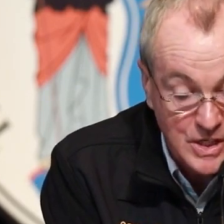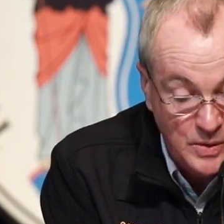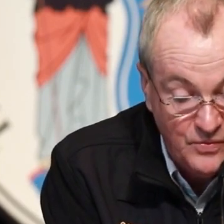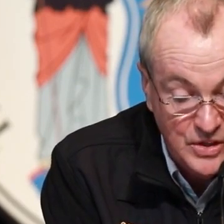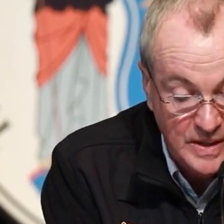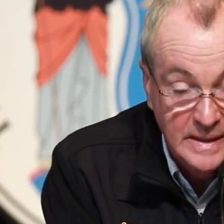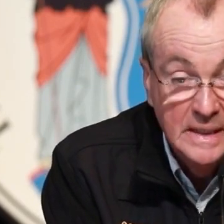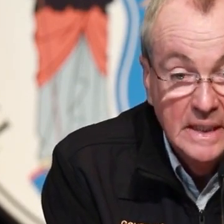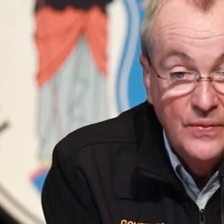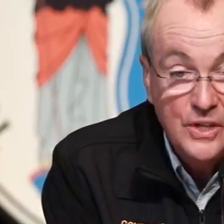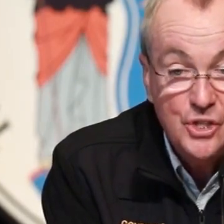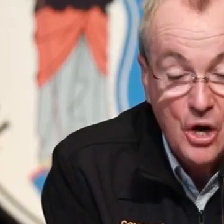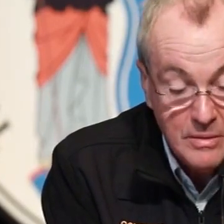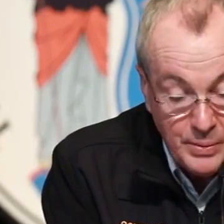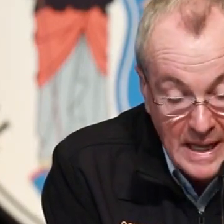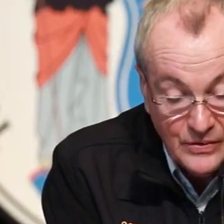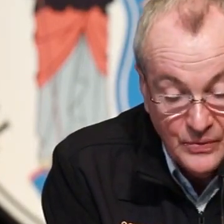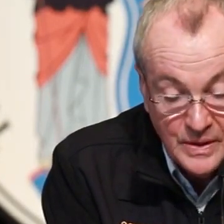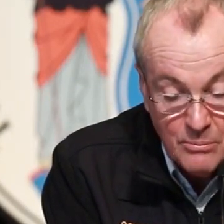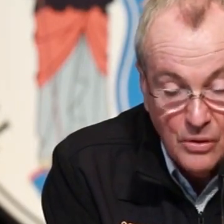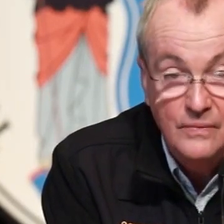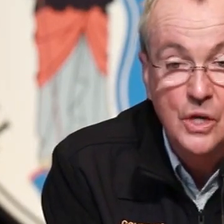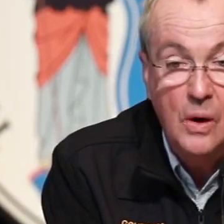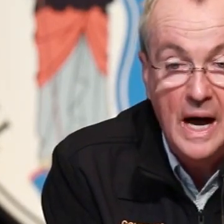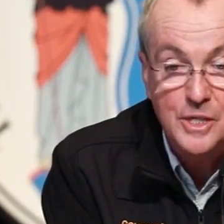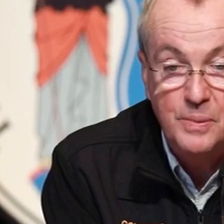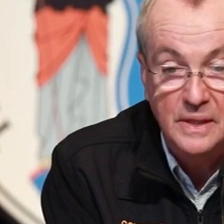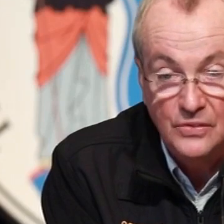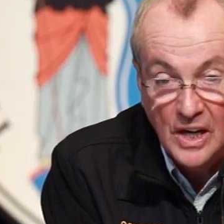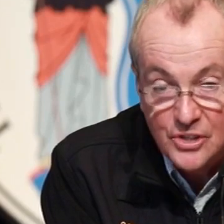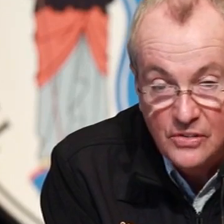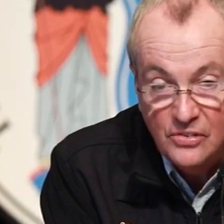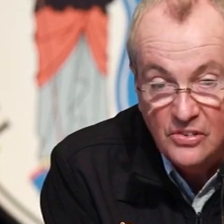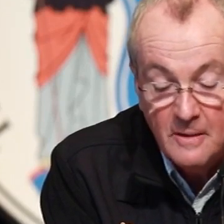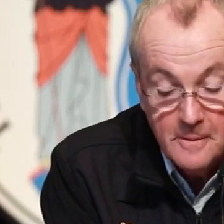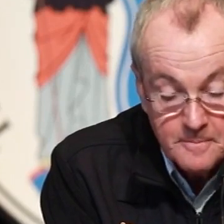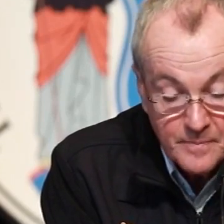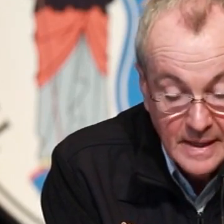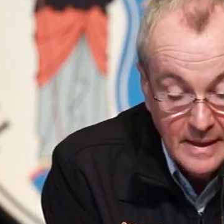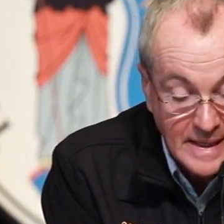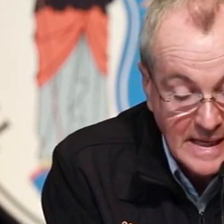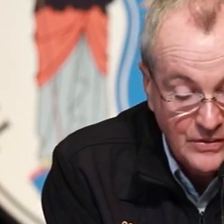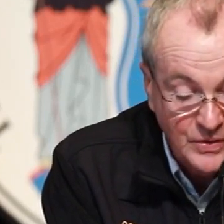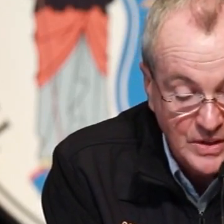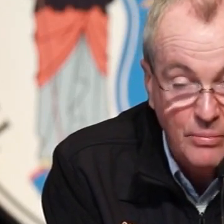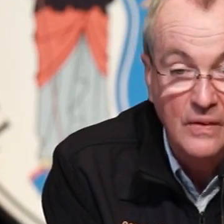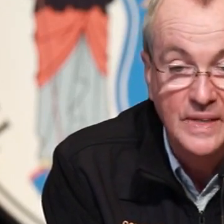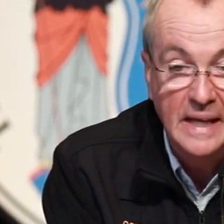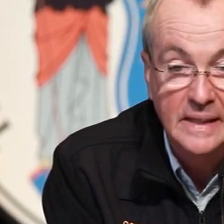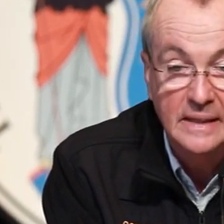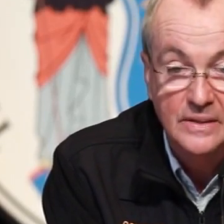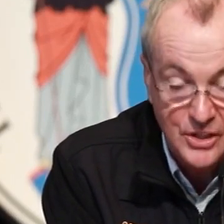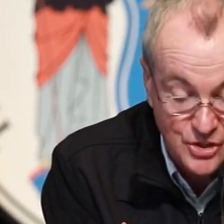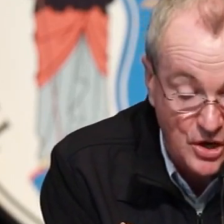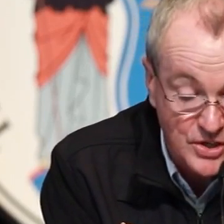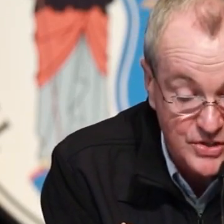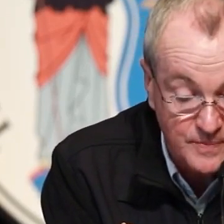go to the next one if we could. This chart plots the number of new hospitalizations against the number of